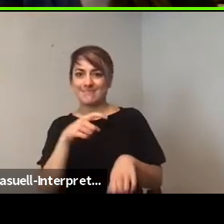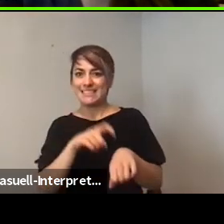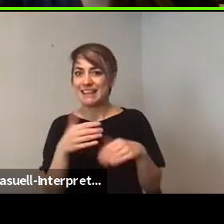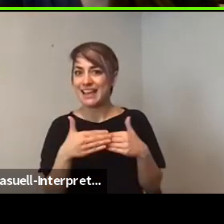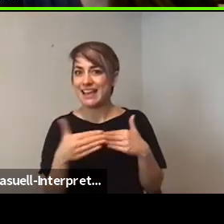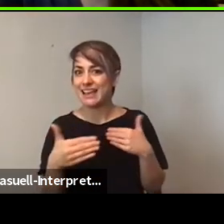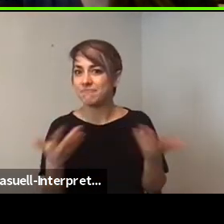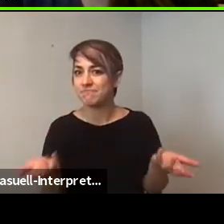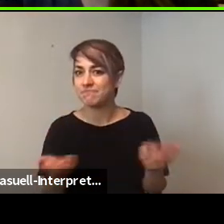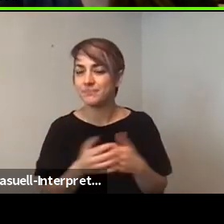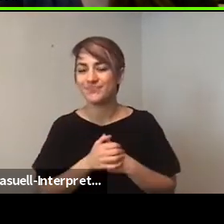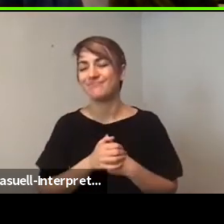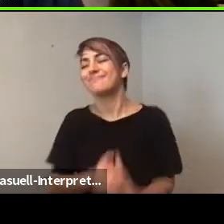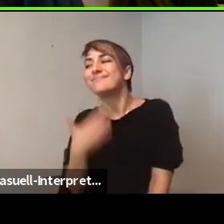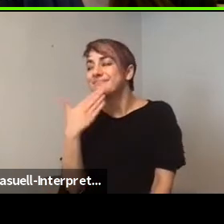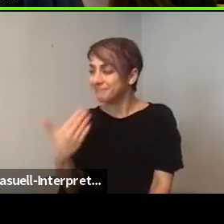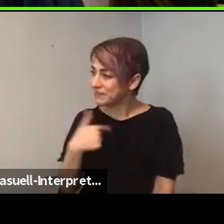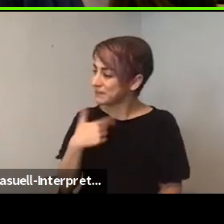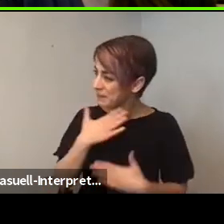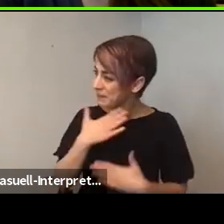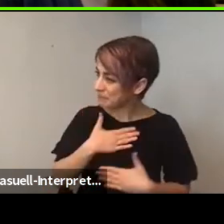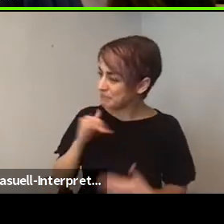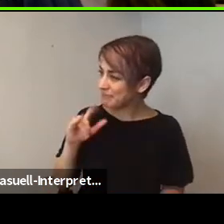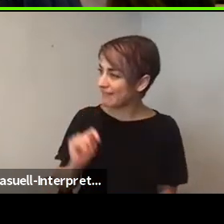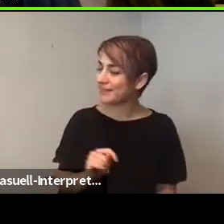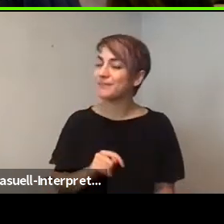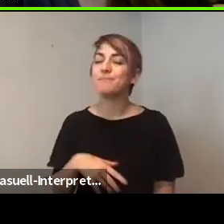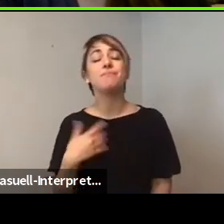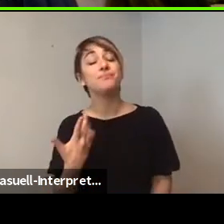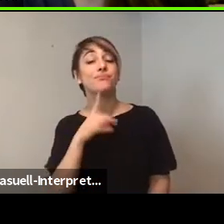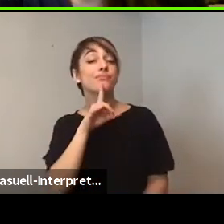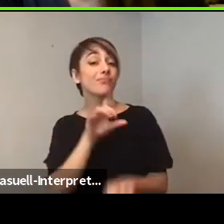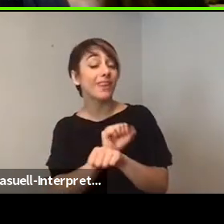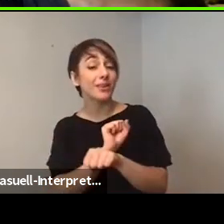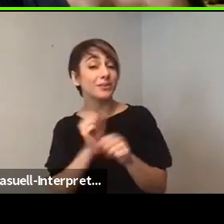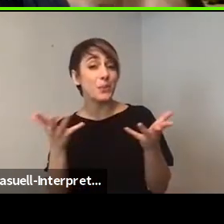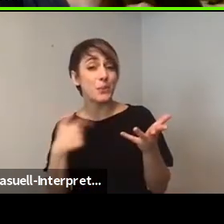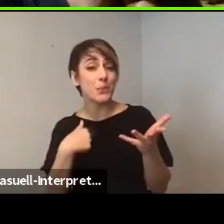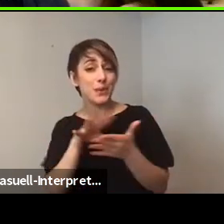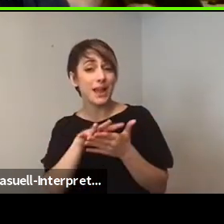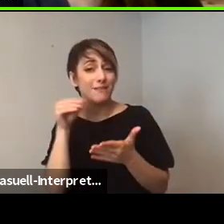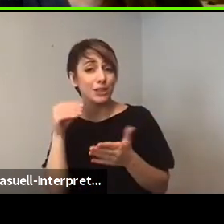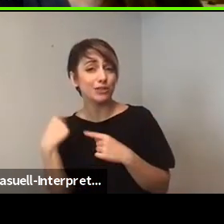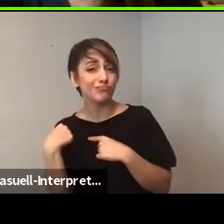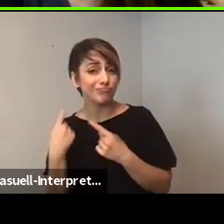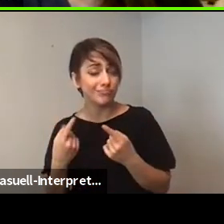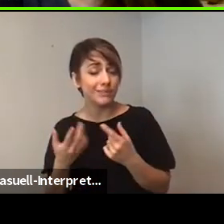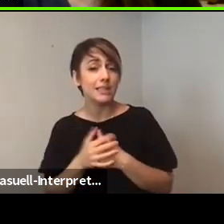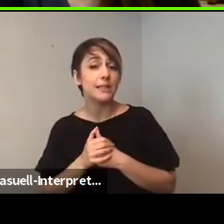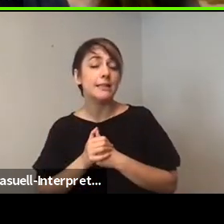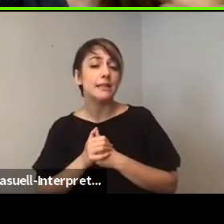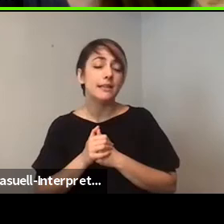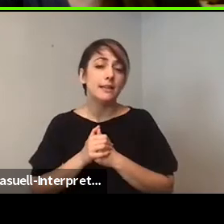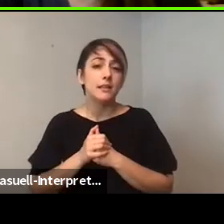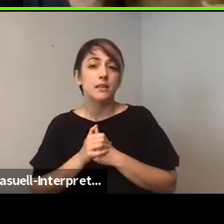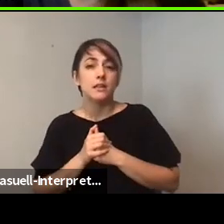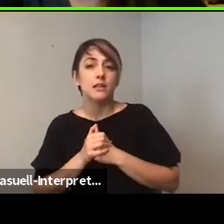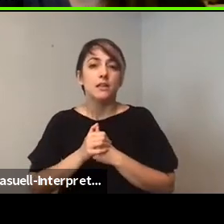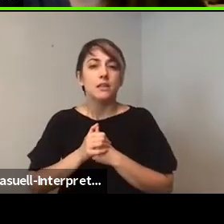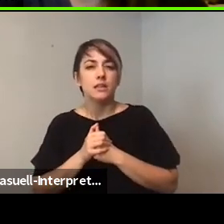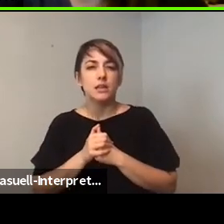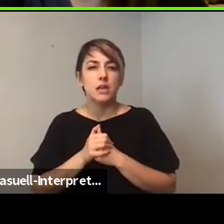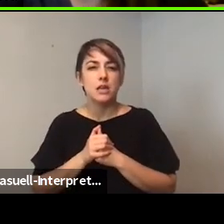appreciate it. So actually what I've learned that it's a lot connected